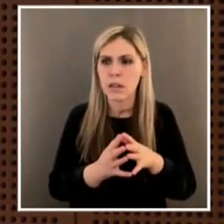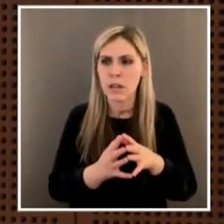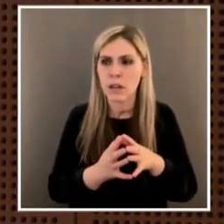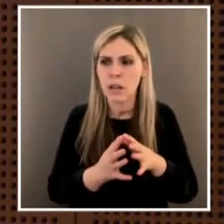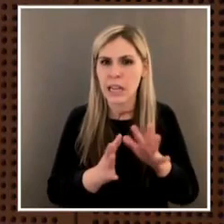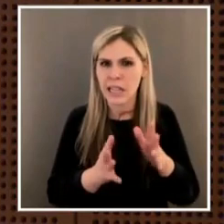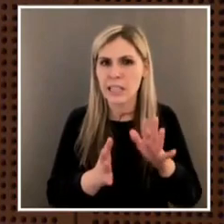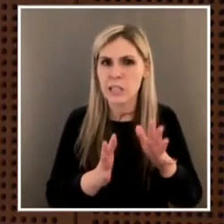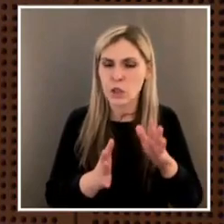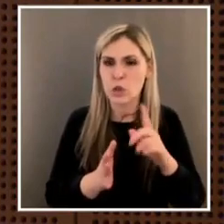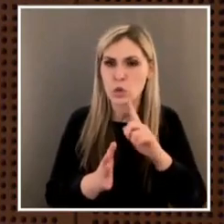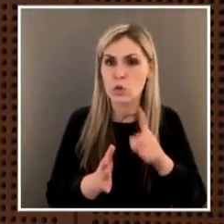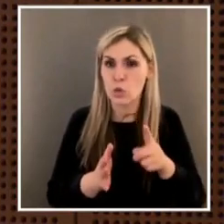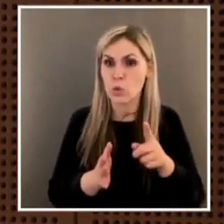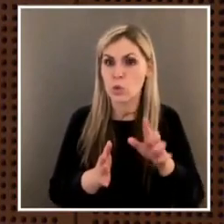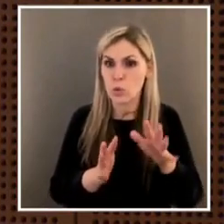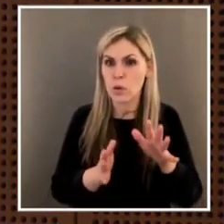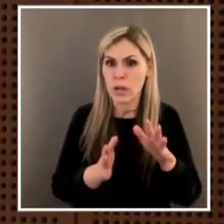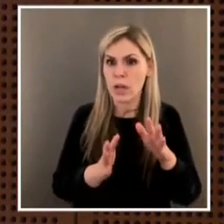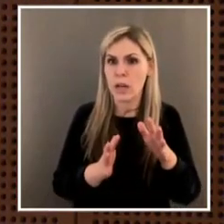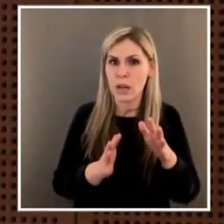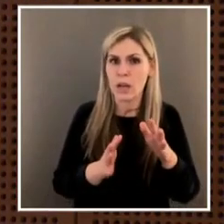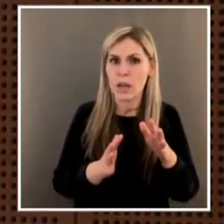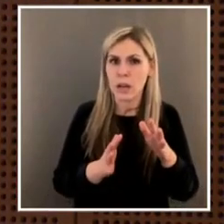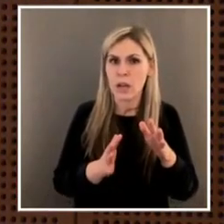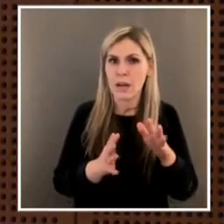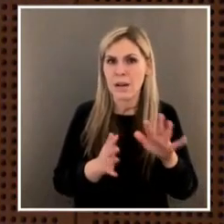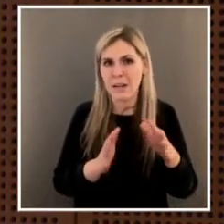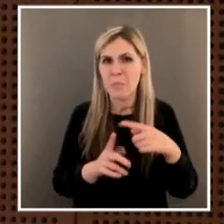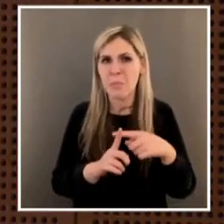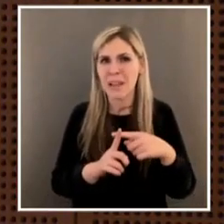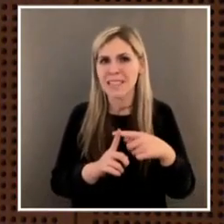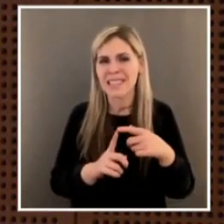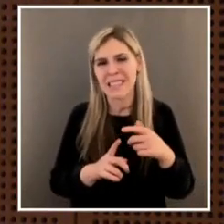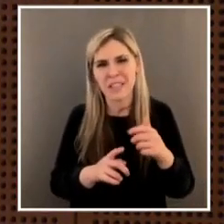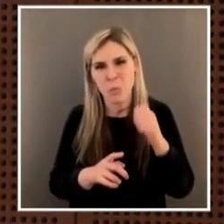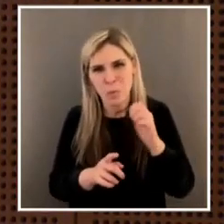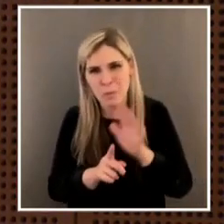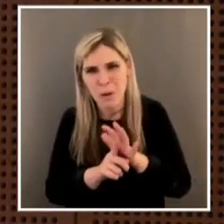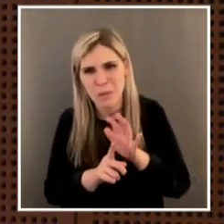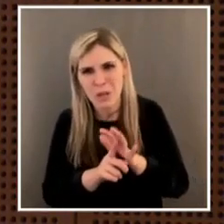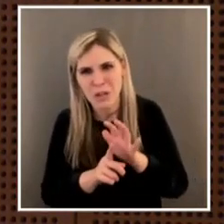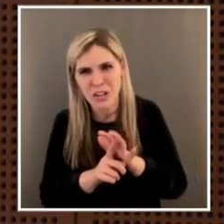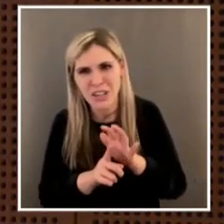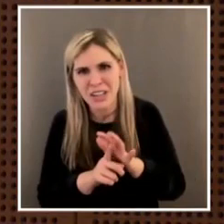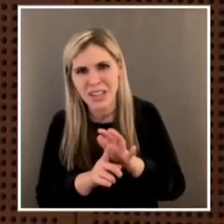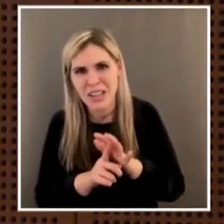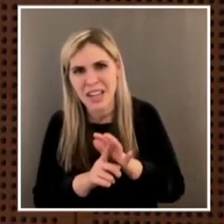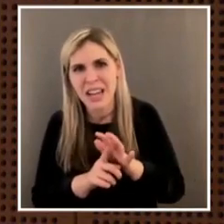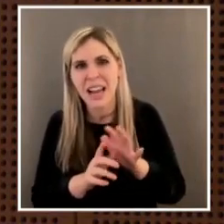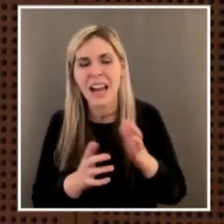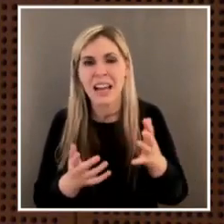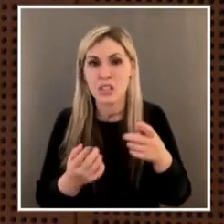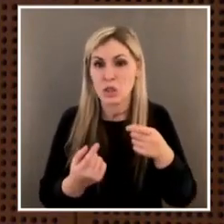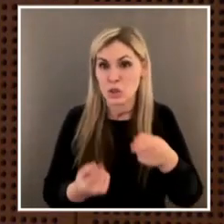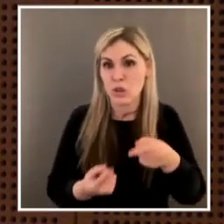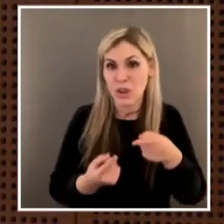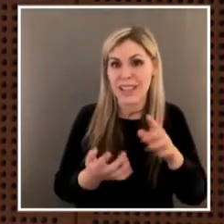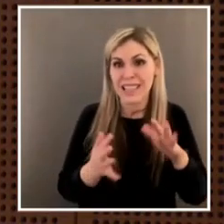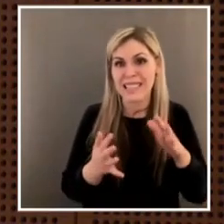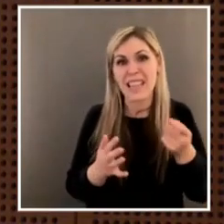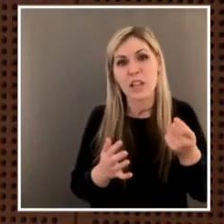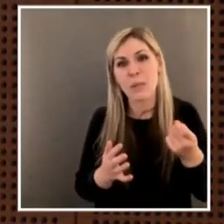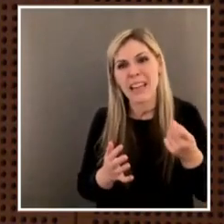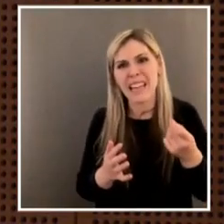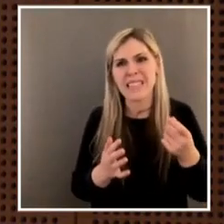true, and to a certain extent, this is not going to be popular. Mm-hmm. It's a little reductive,